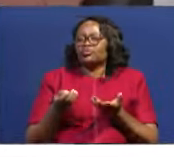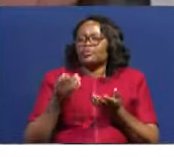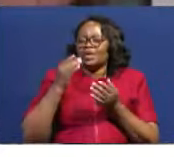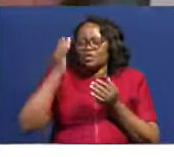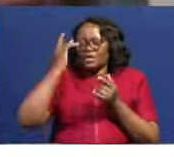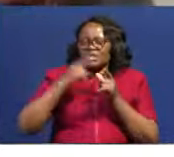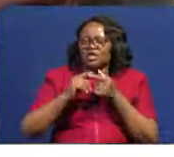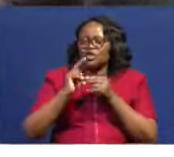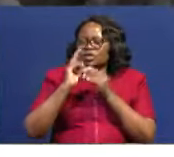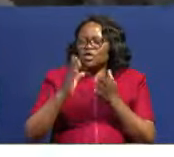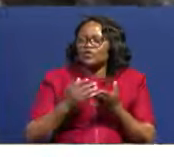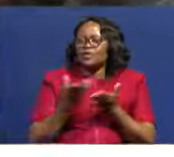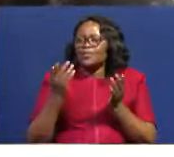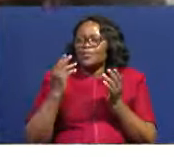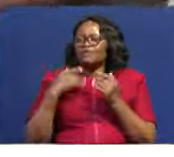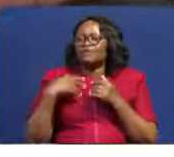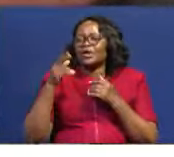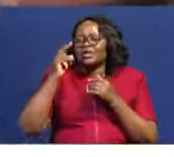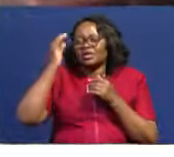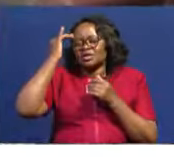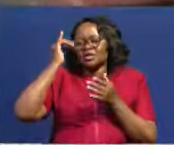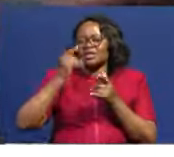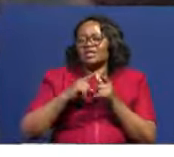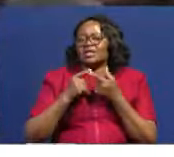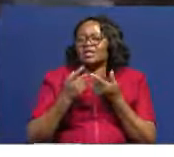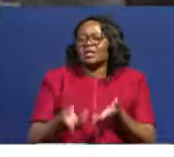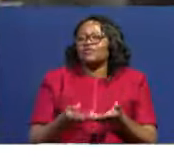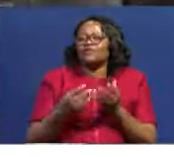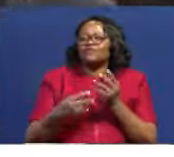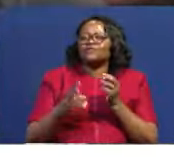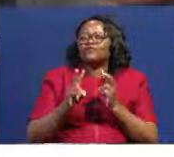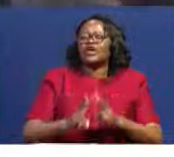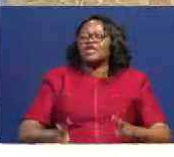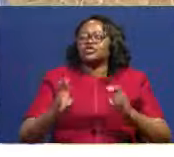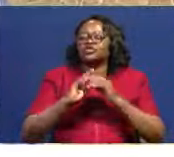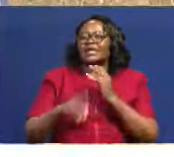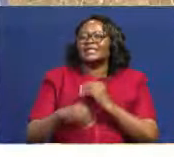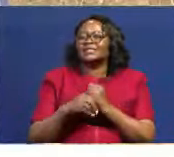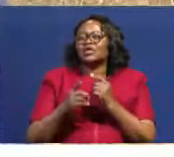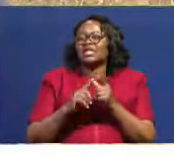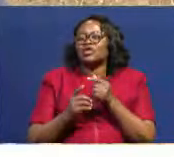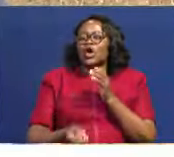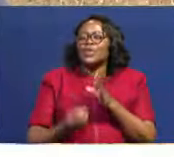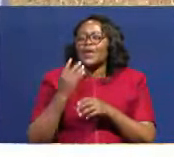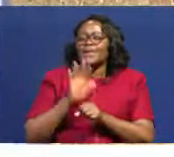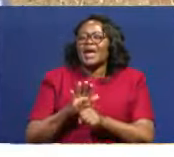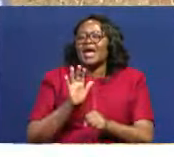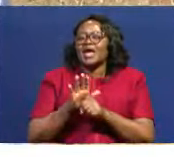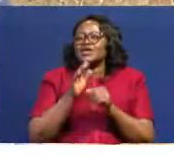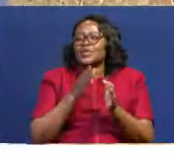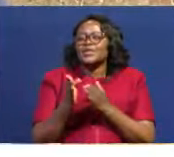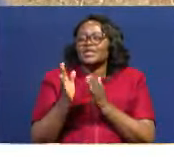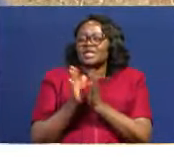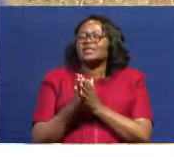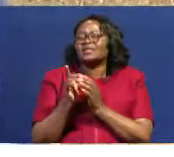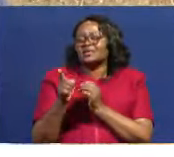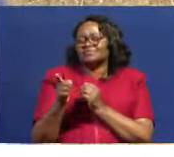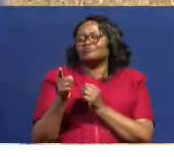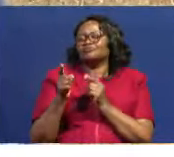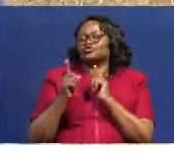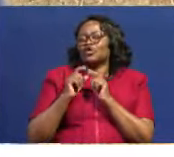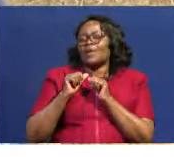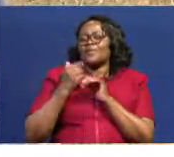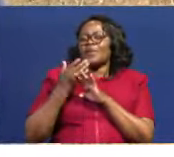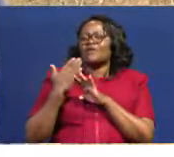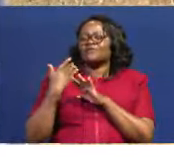So and they use some of them already have that knowledge. Then again now on the value addition. Value addition again will create very many opportunities. And also on the aggregation, as I talked about